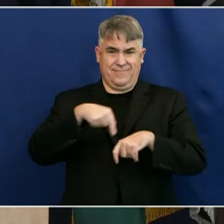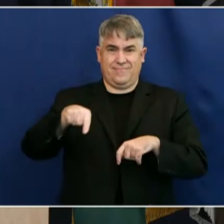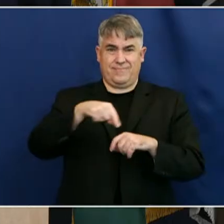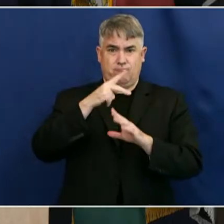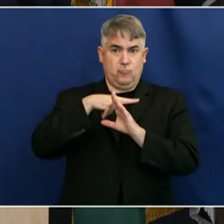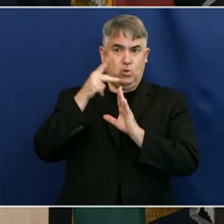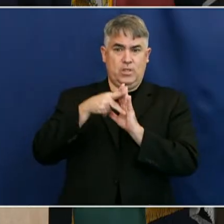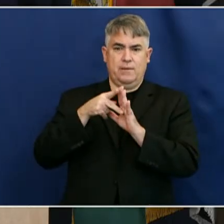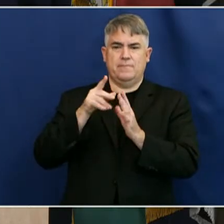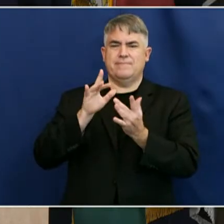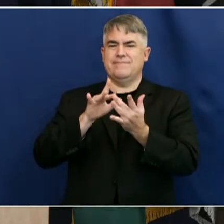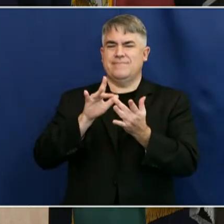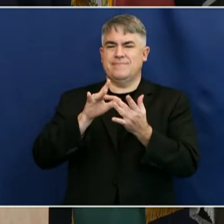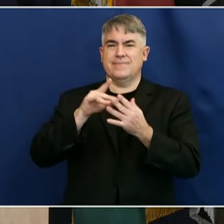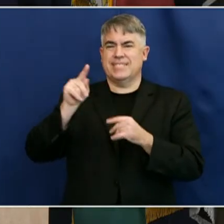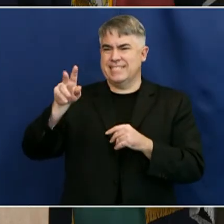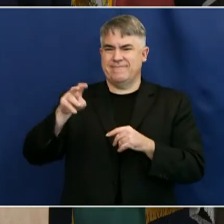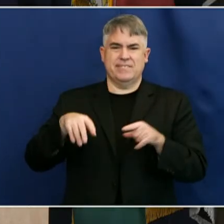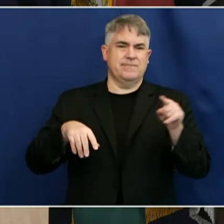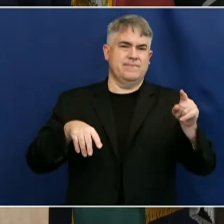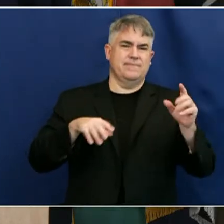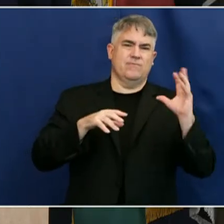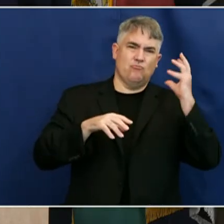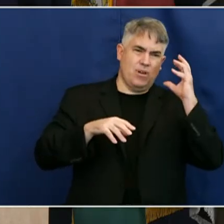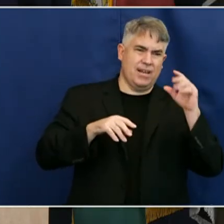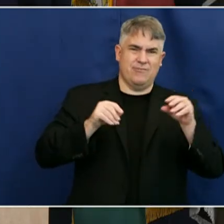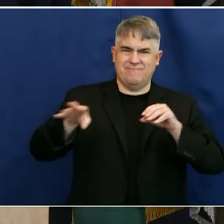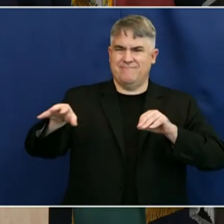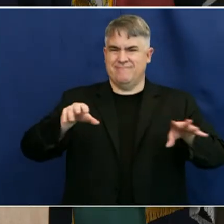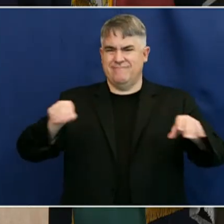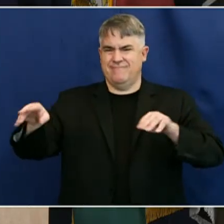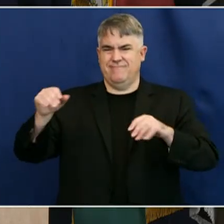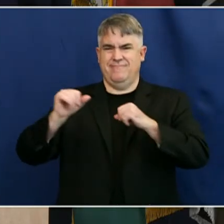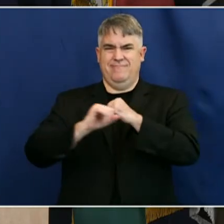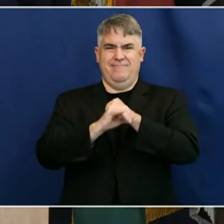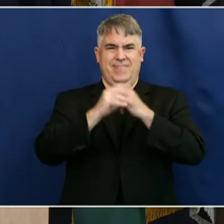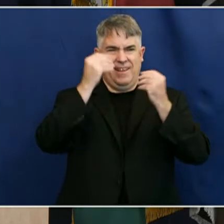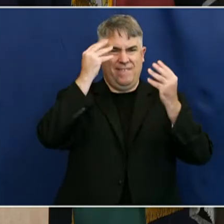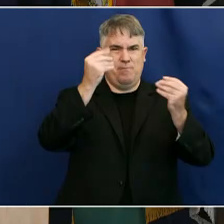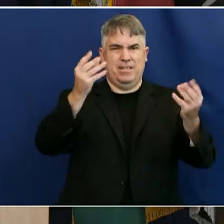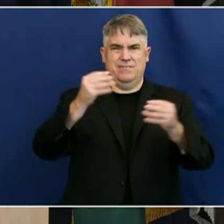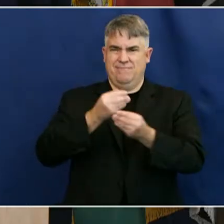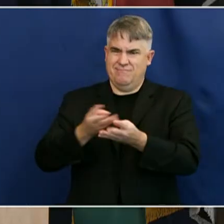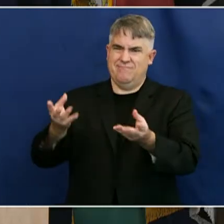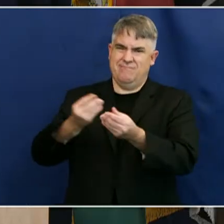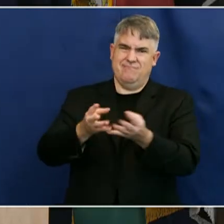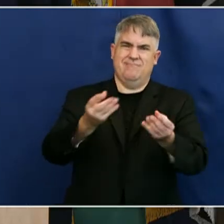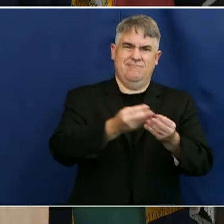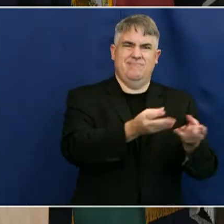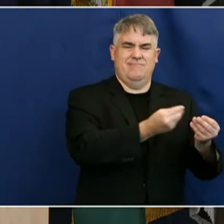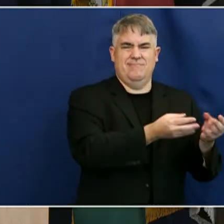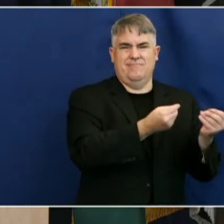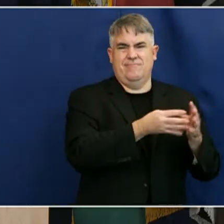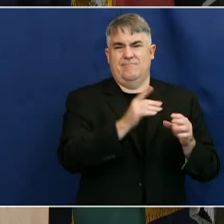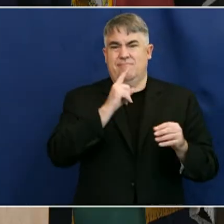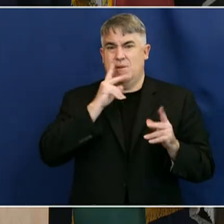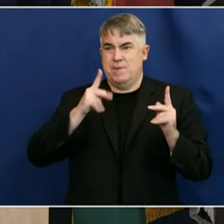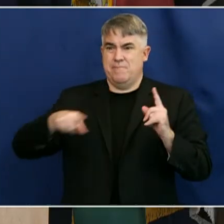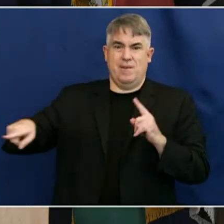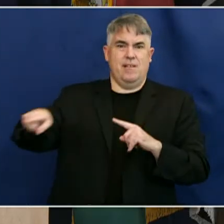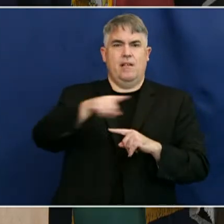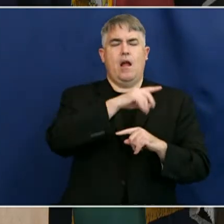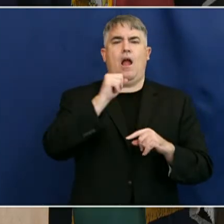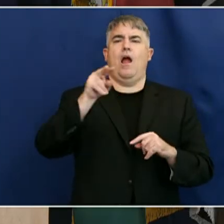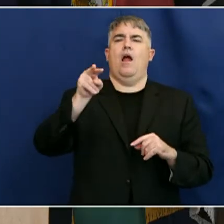program, and we think it is appropriate to launch now, even though we don't have significant availability, just knowing it'll take a little bit of